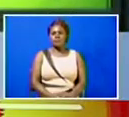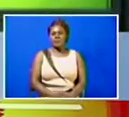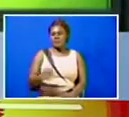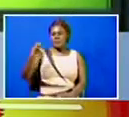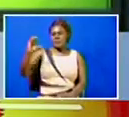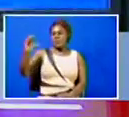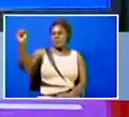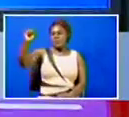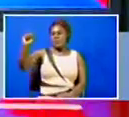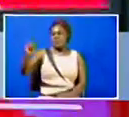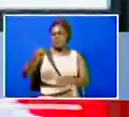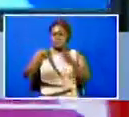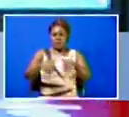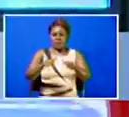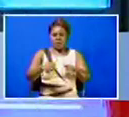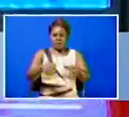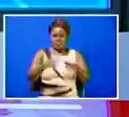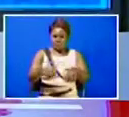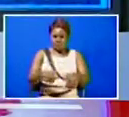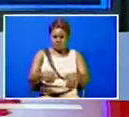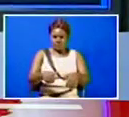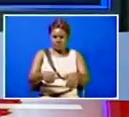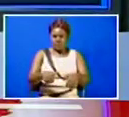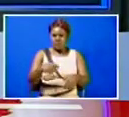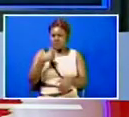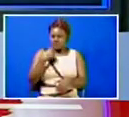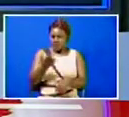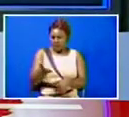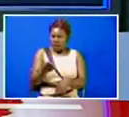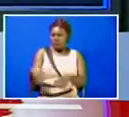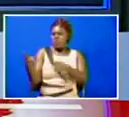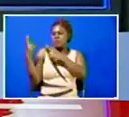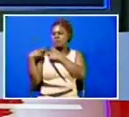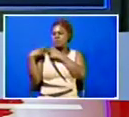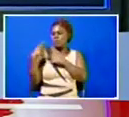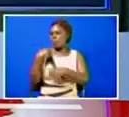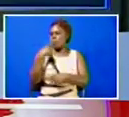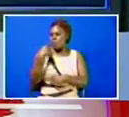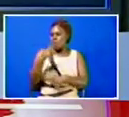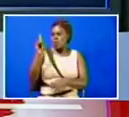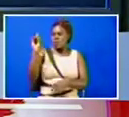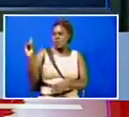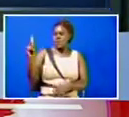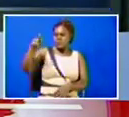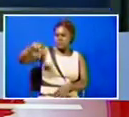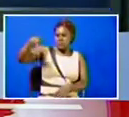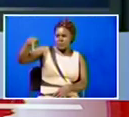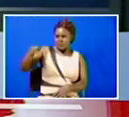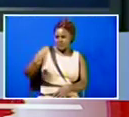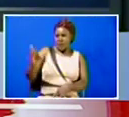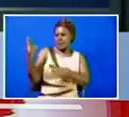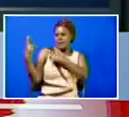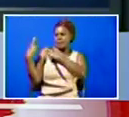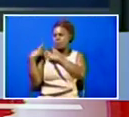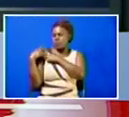Cabinet Secretary for Agriculture Mwangi Kiunjuri says the ball is now in the court of the Directorate of Criminal Investigations and the